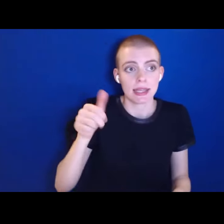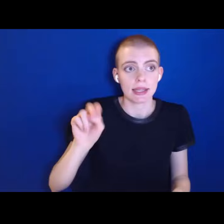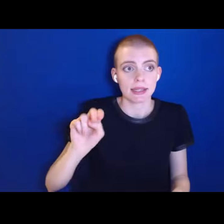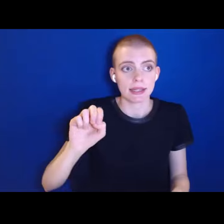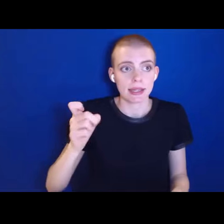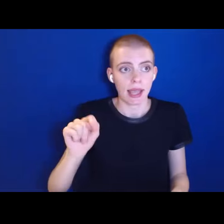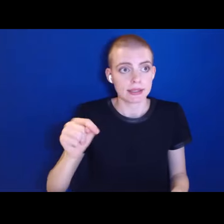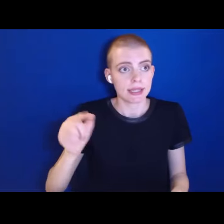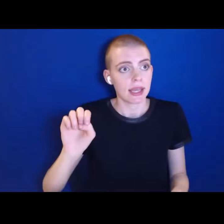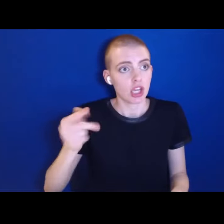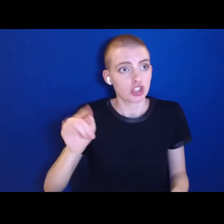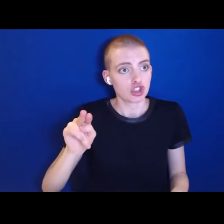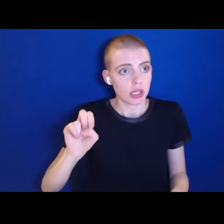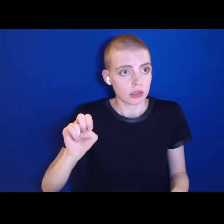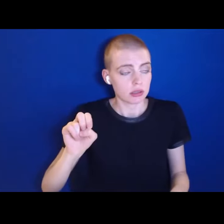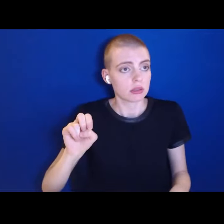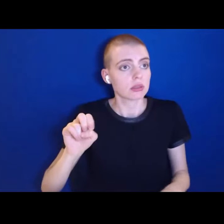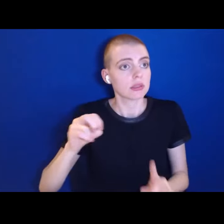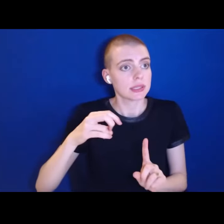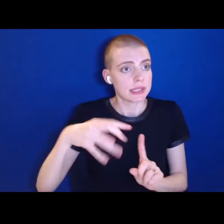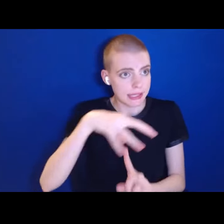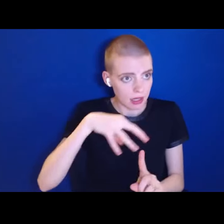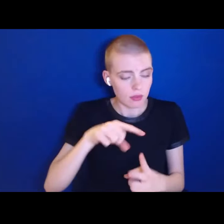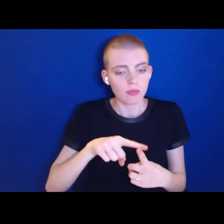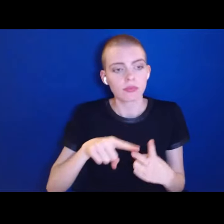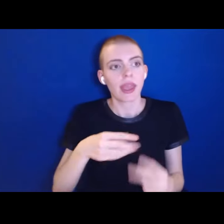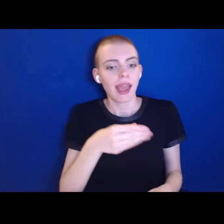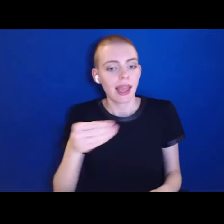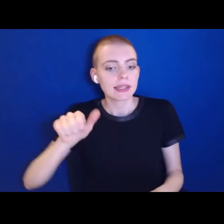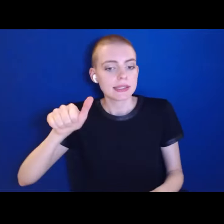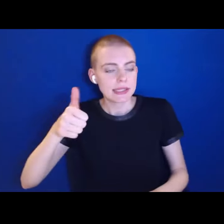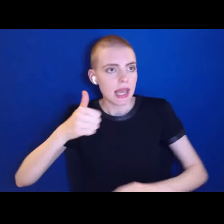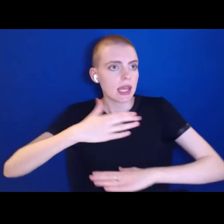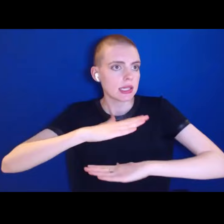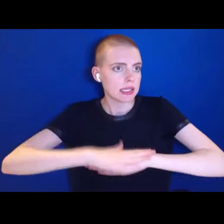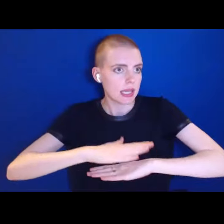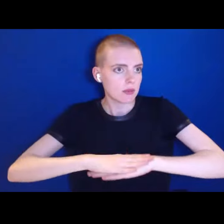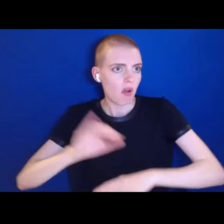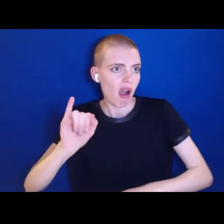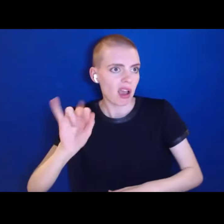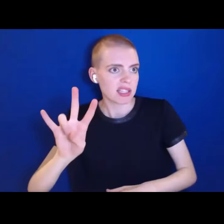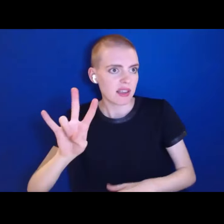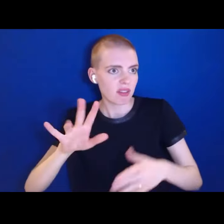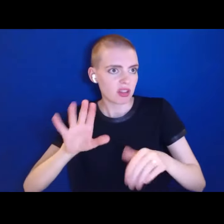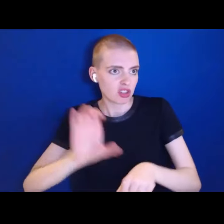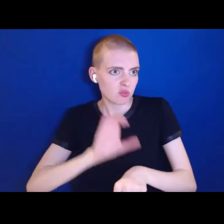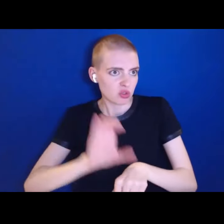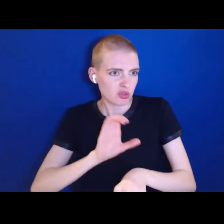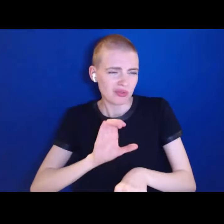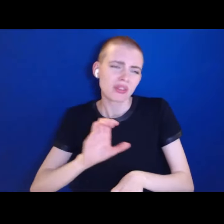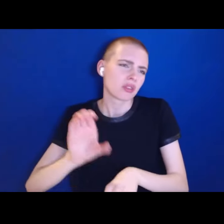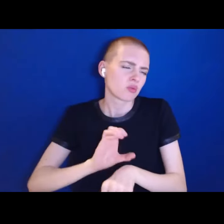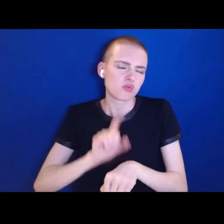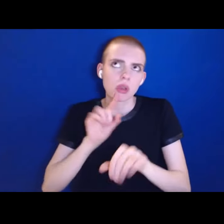high power desktop i7 computers. The computer is really the important part, I think, for